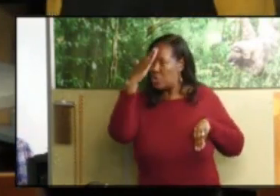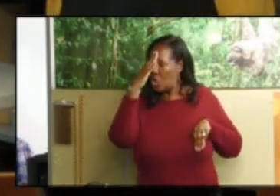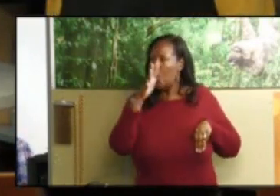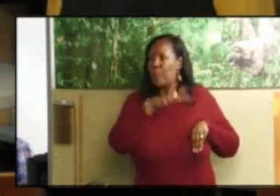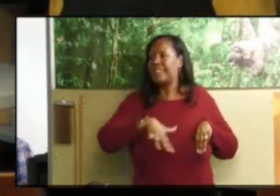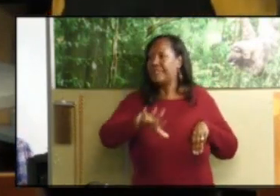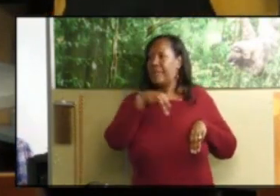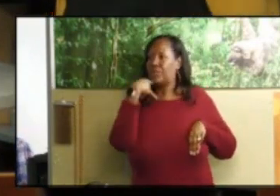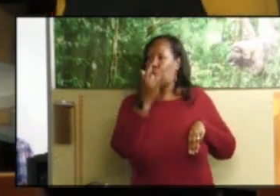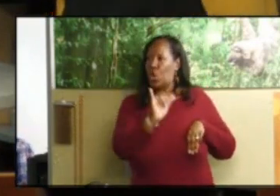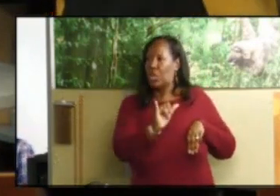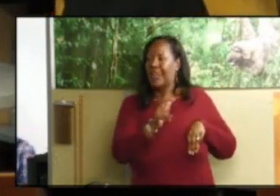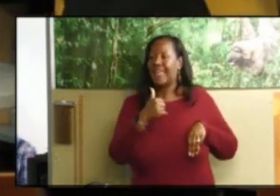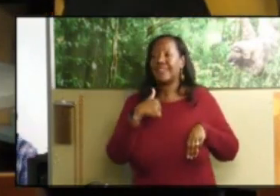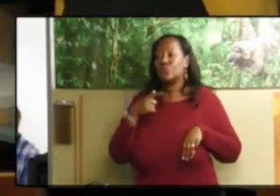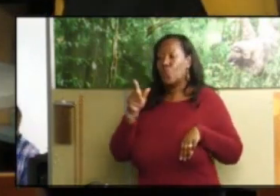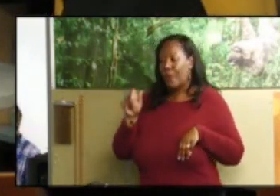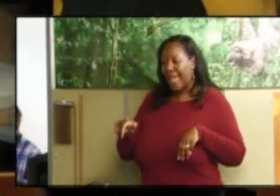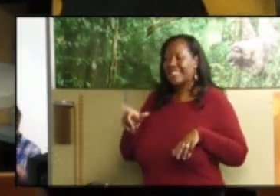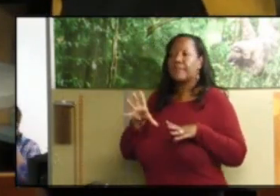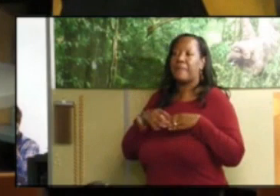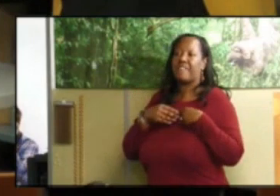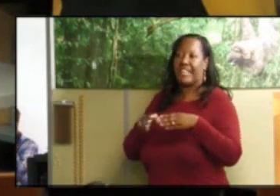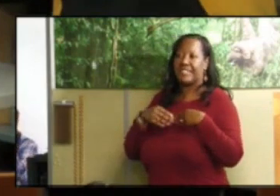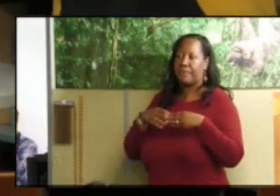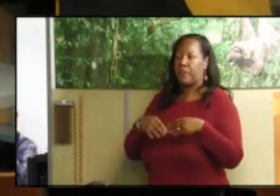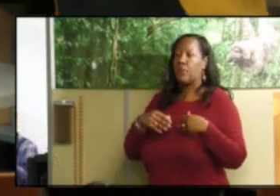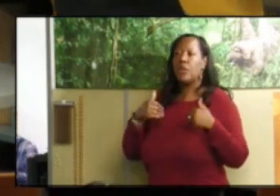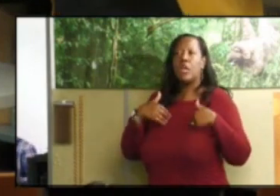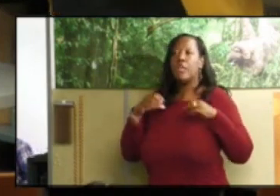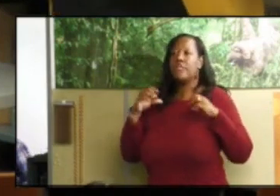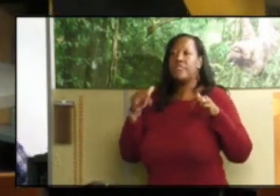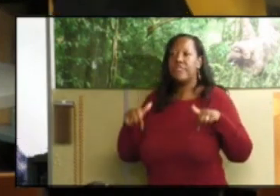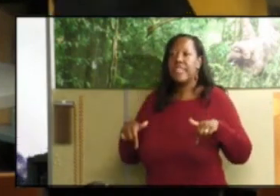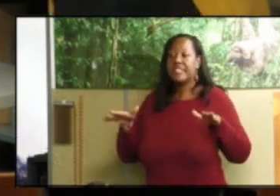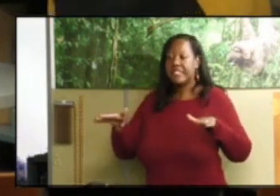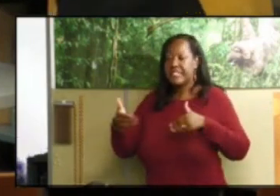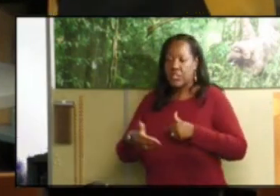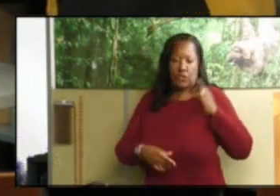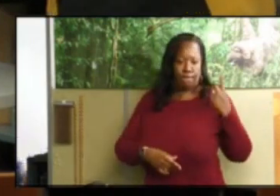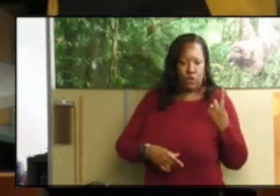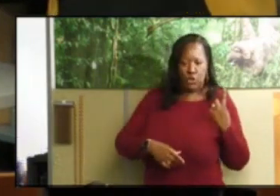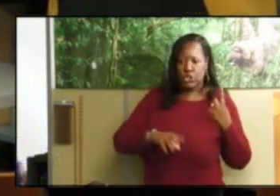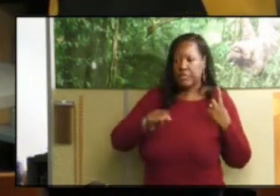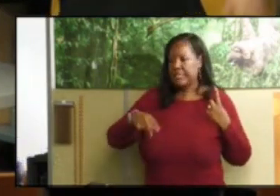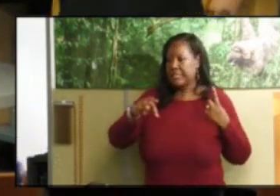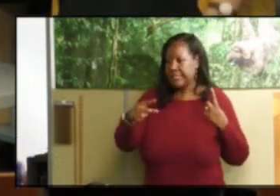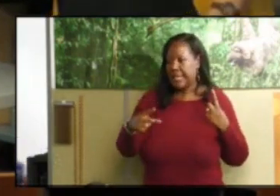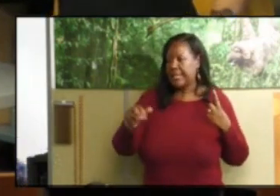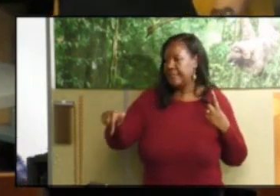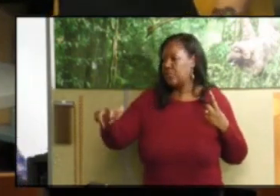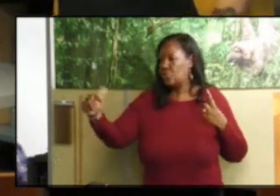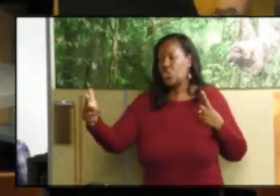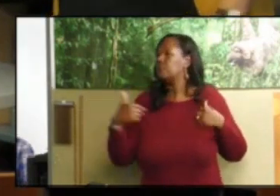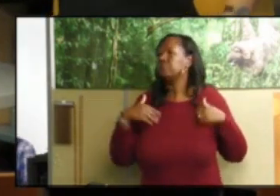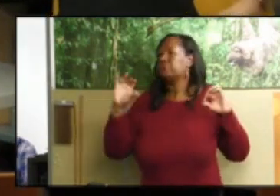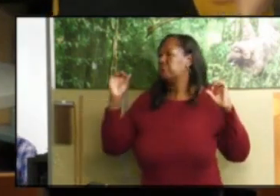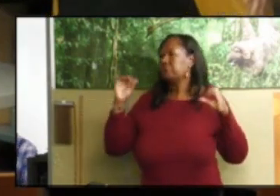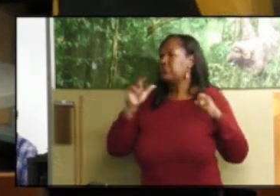be installed in different orders. Like there's no linear, like this section has to go first, this section goes next.